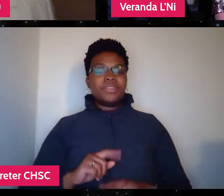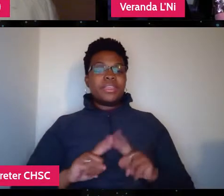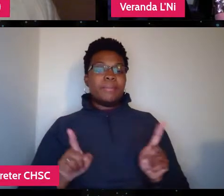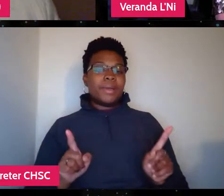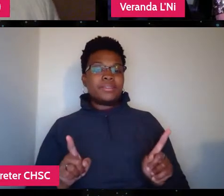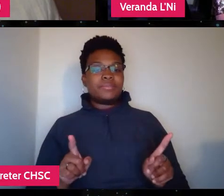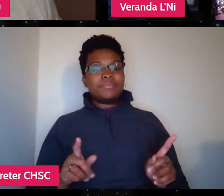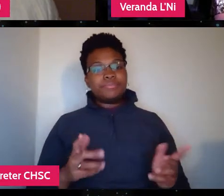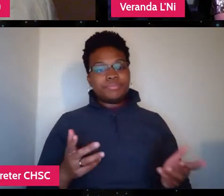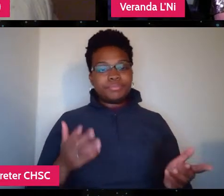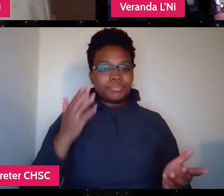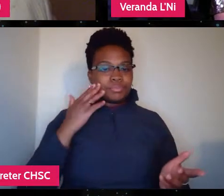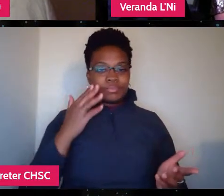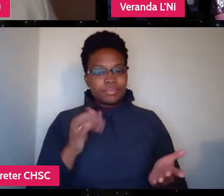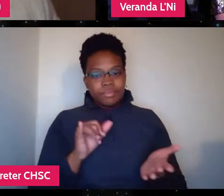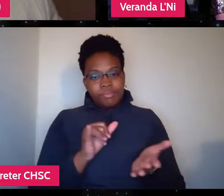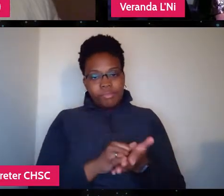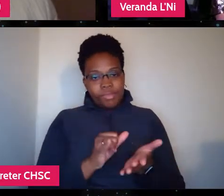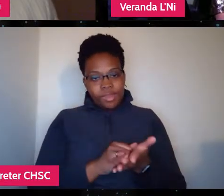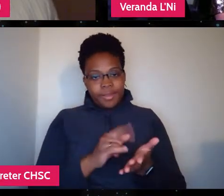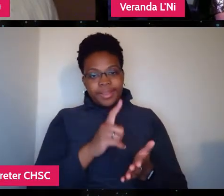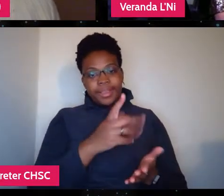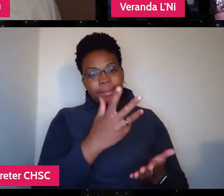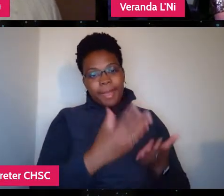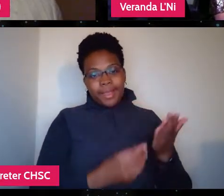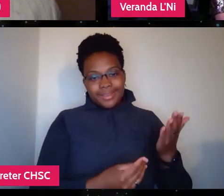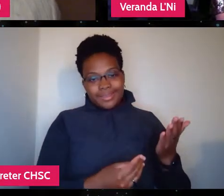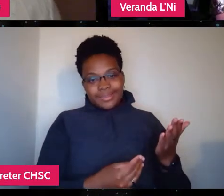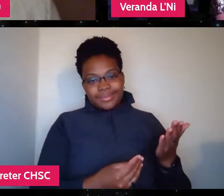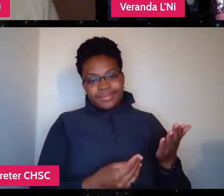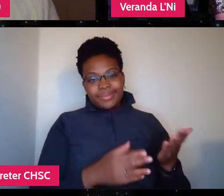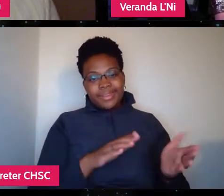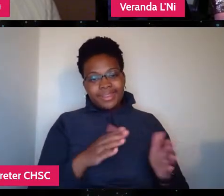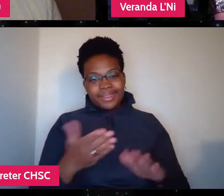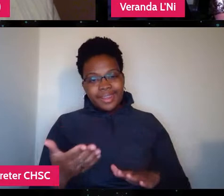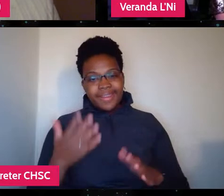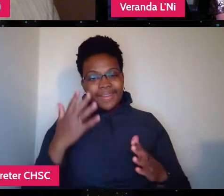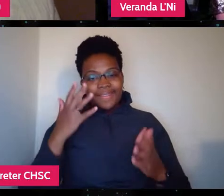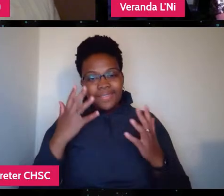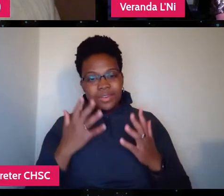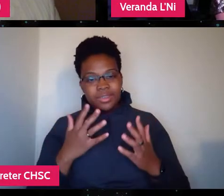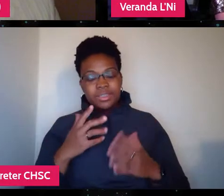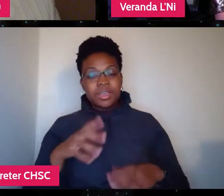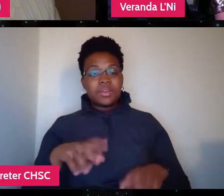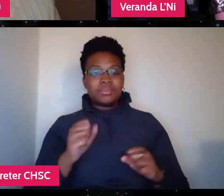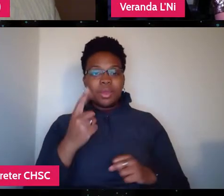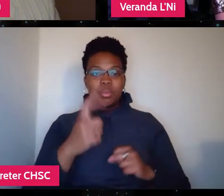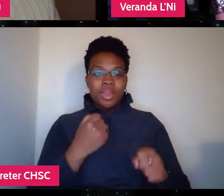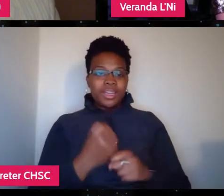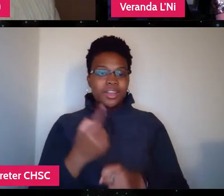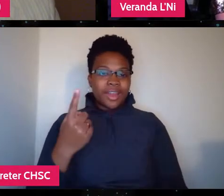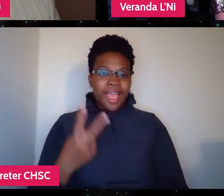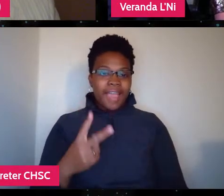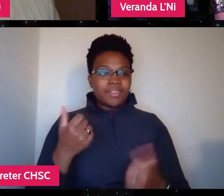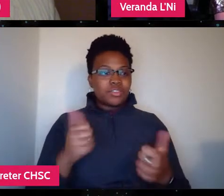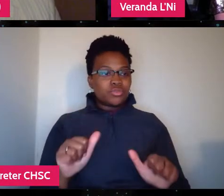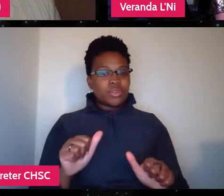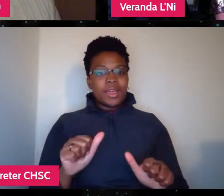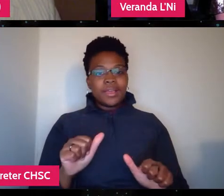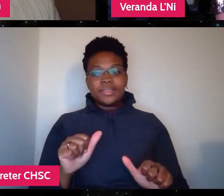You know, that wasn't possible because he passed away, unfortunately. So we spent like a year and a half trying to cast